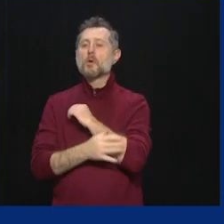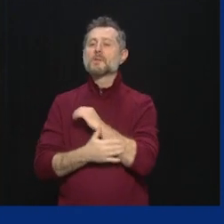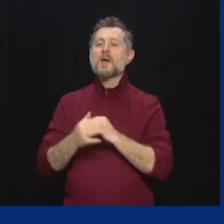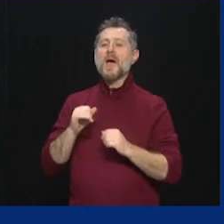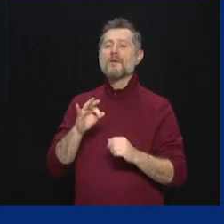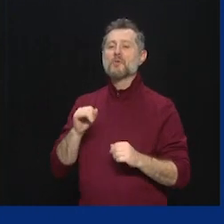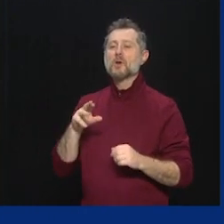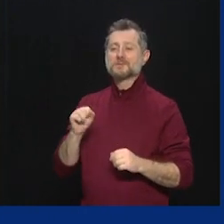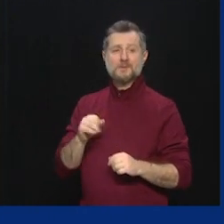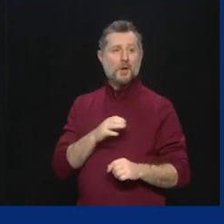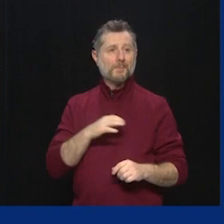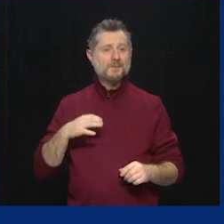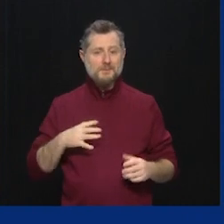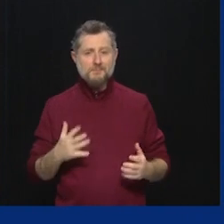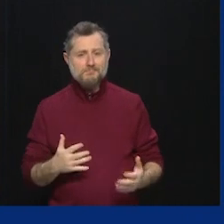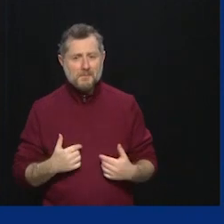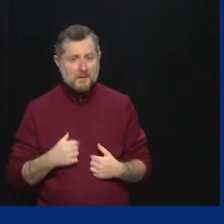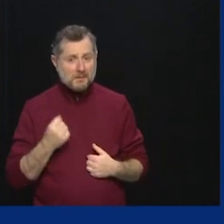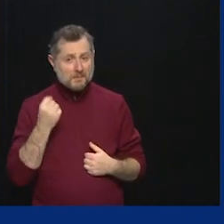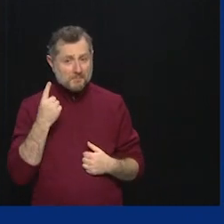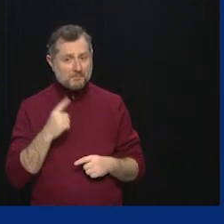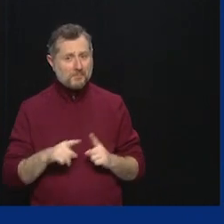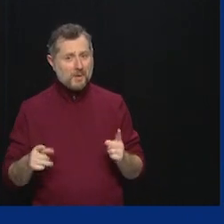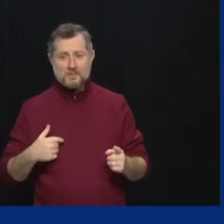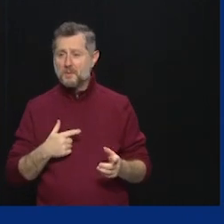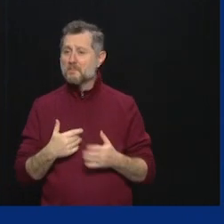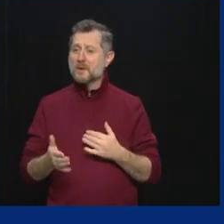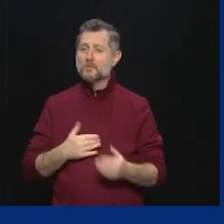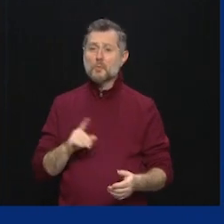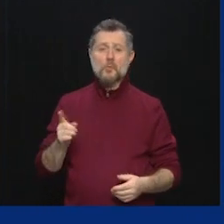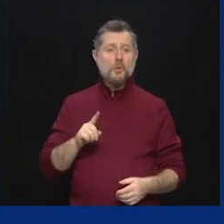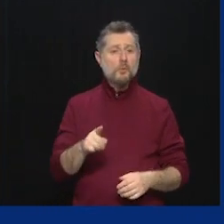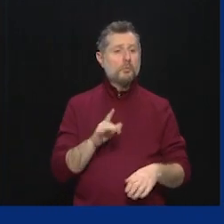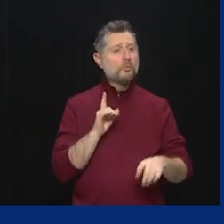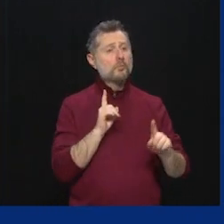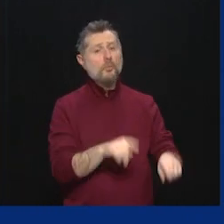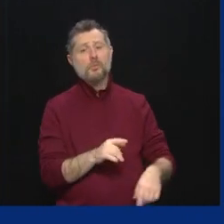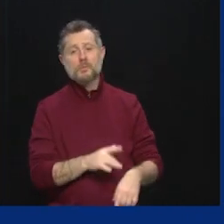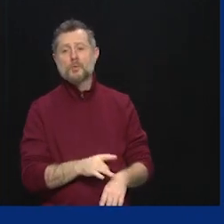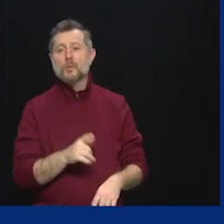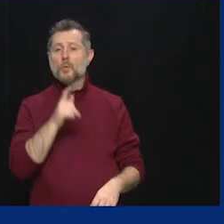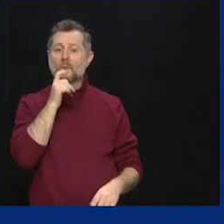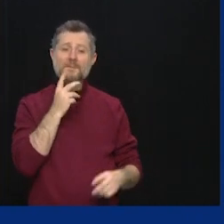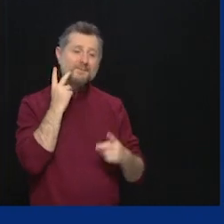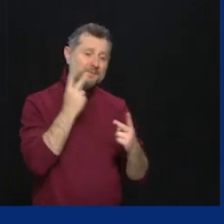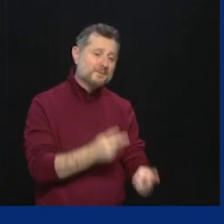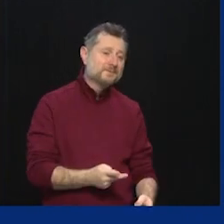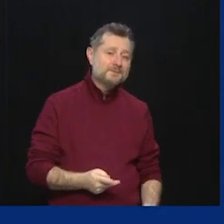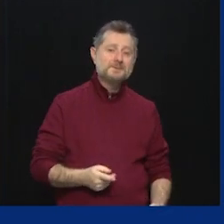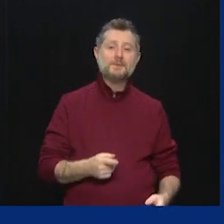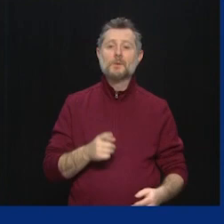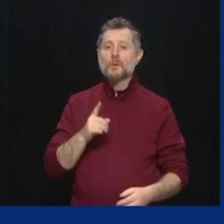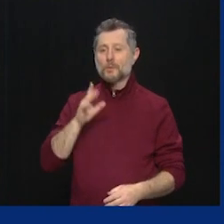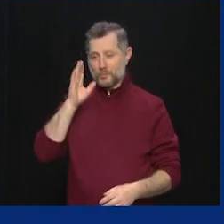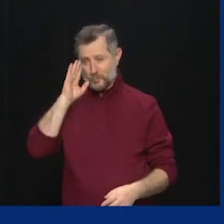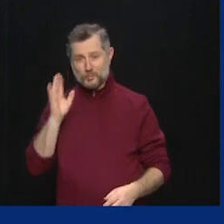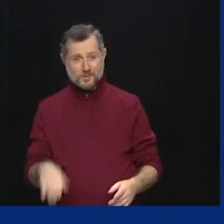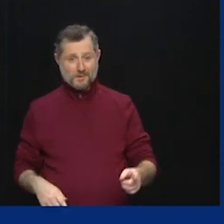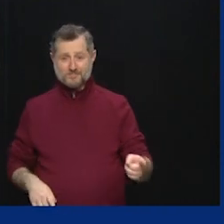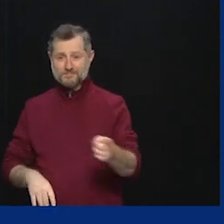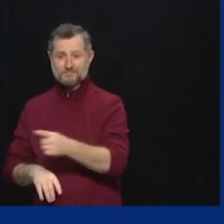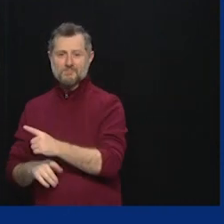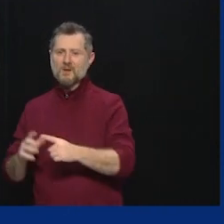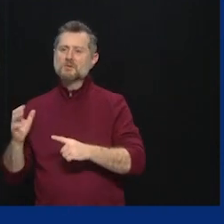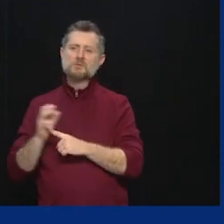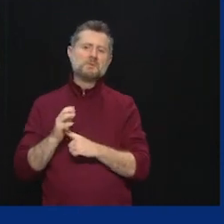matter where I go, no matter who I see, we know that the greatest nation